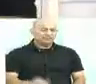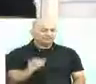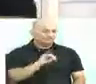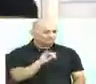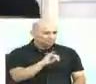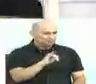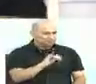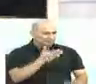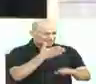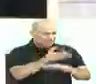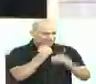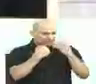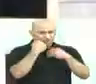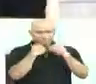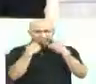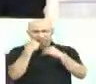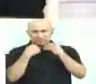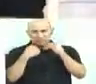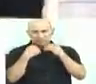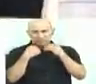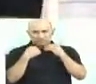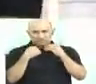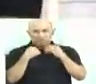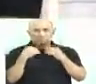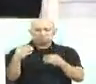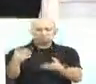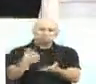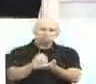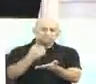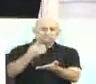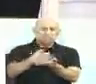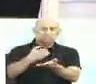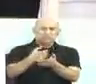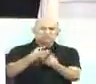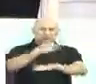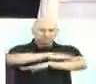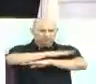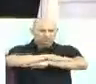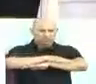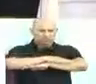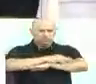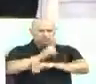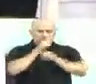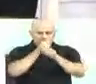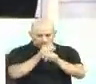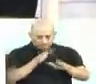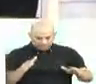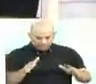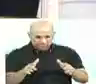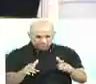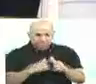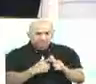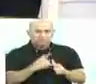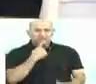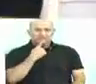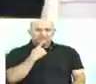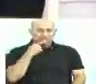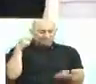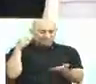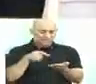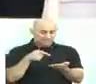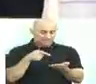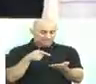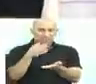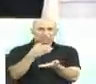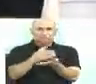Likewise, following the meal, he took a cup from the table. He blessed it, and he said, "This is